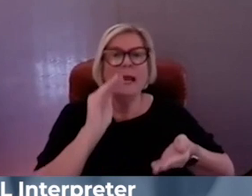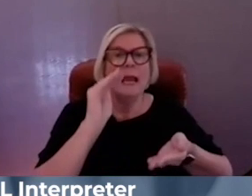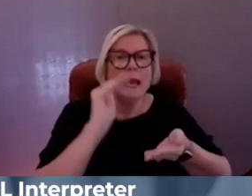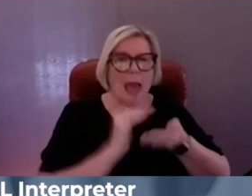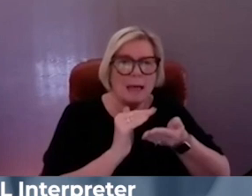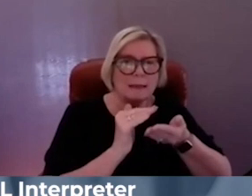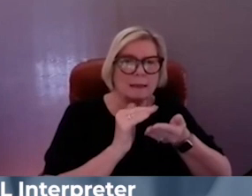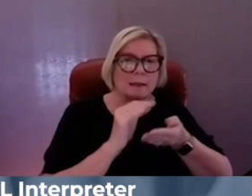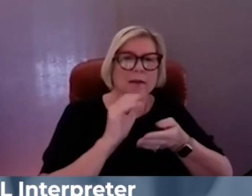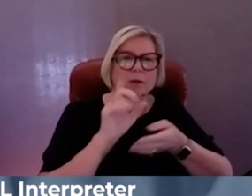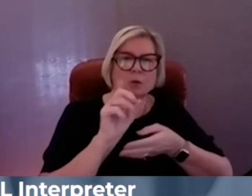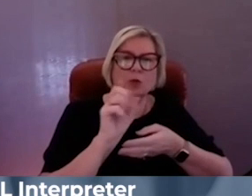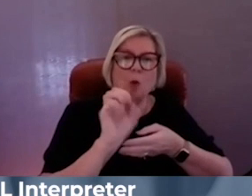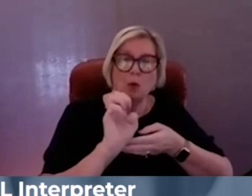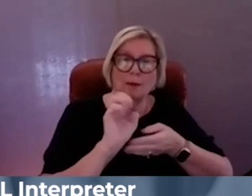was where they landed.